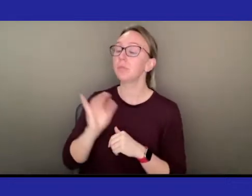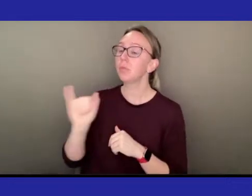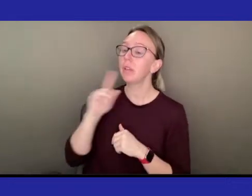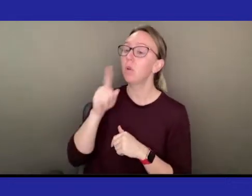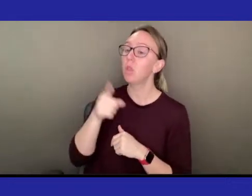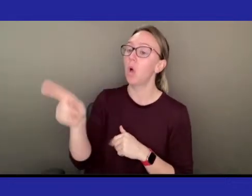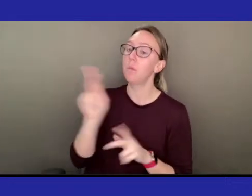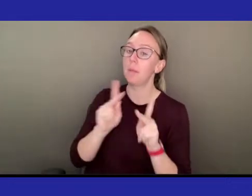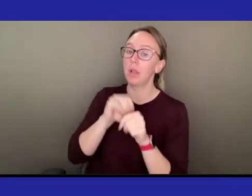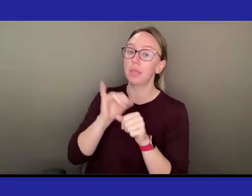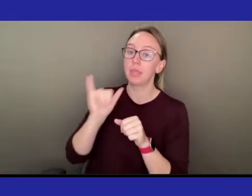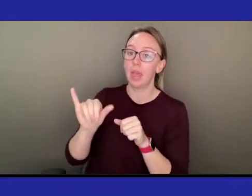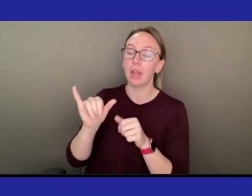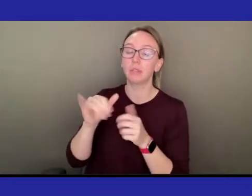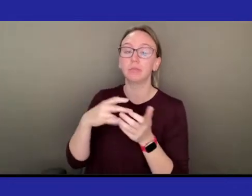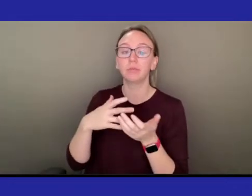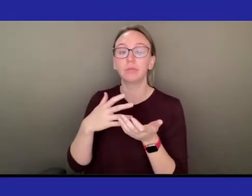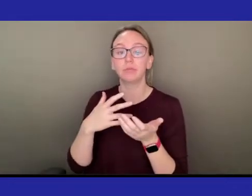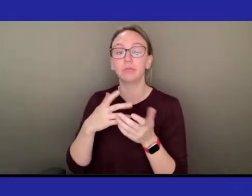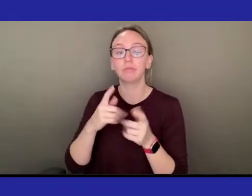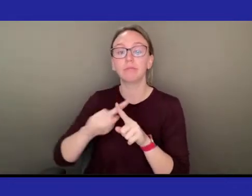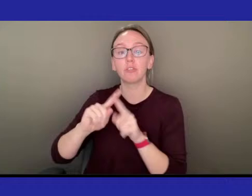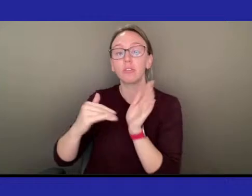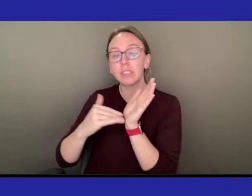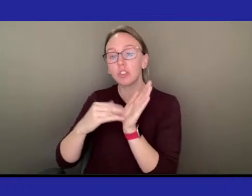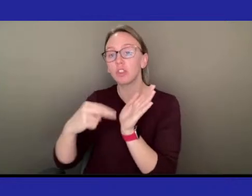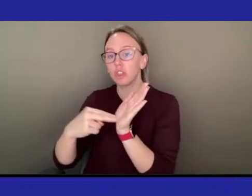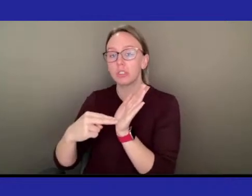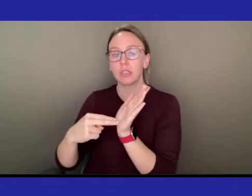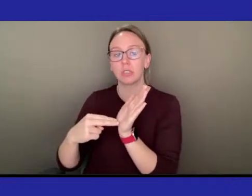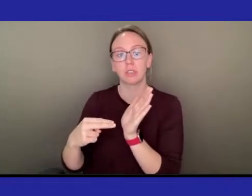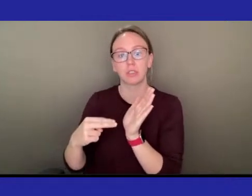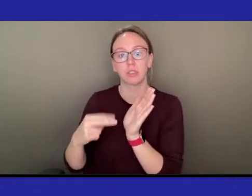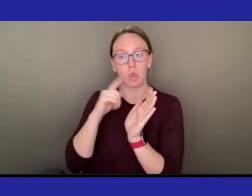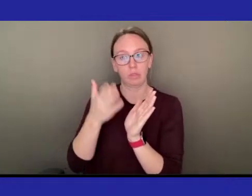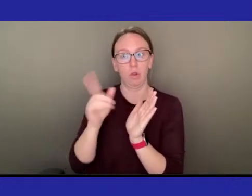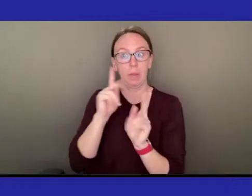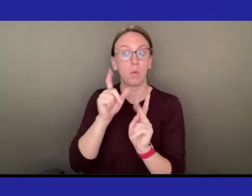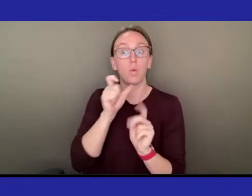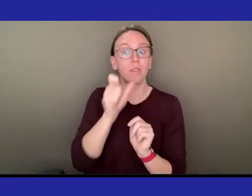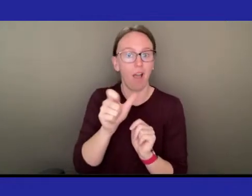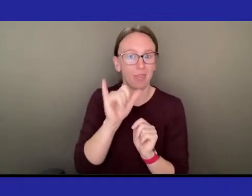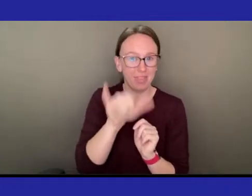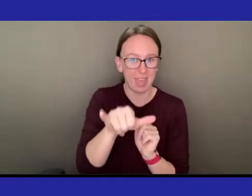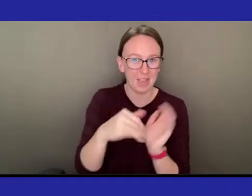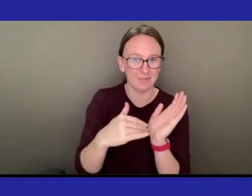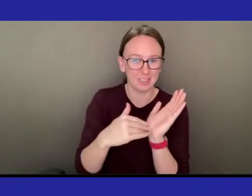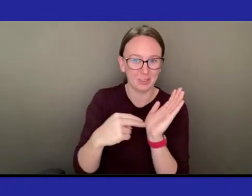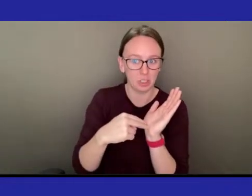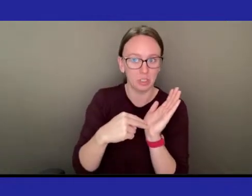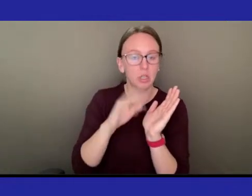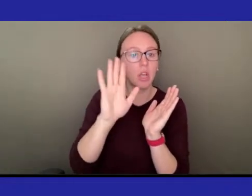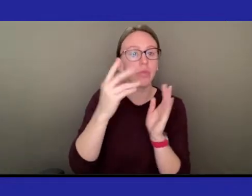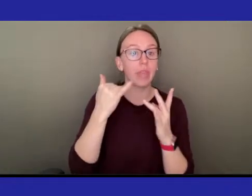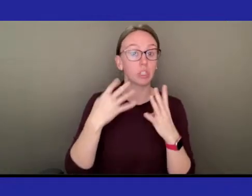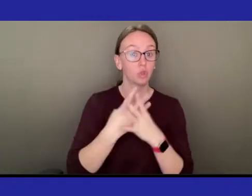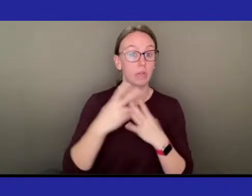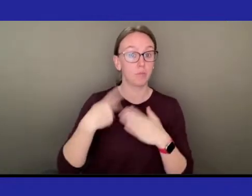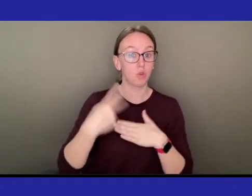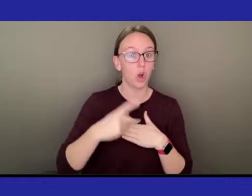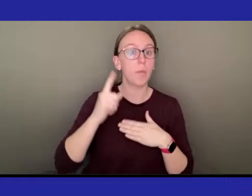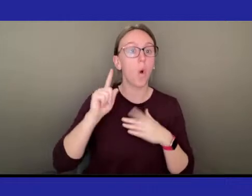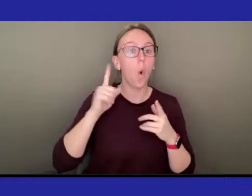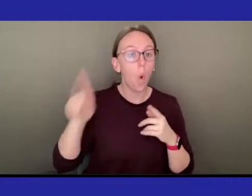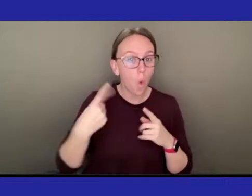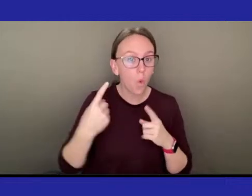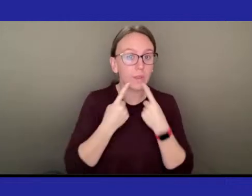or nurses, just to reiterate that the screening program only works if you can find the early cancers,